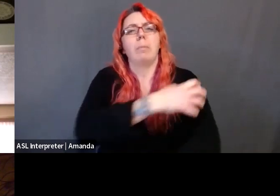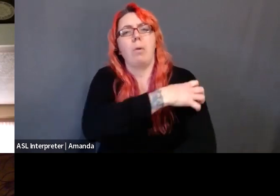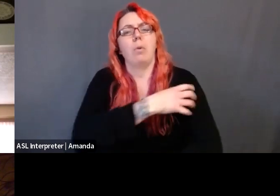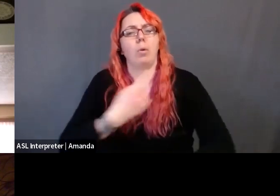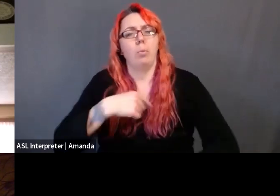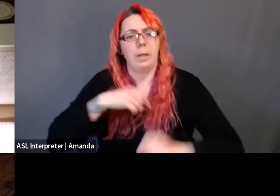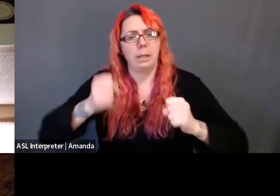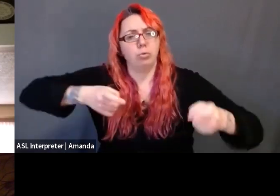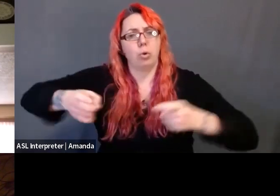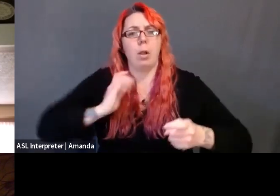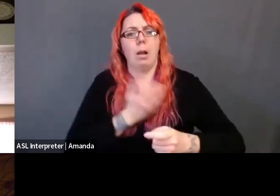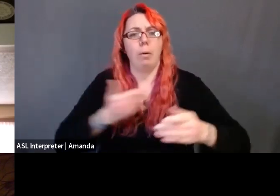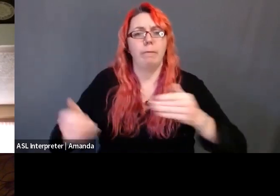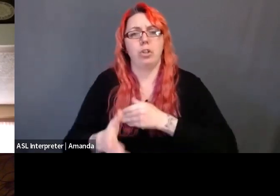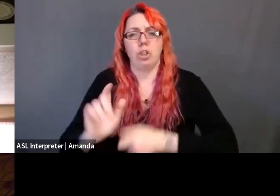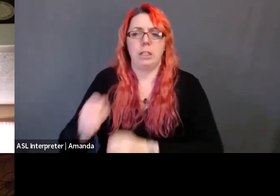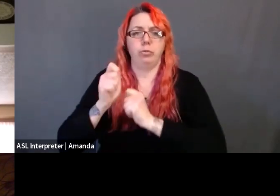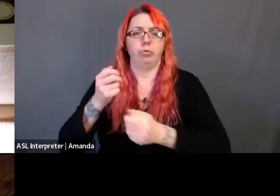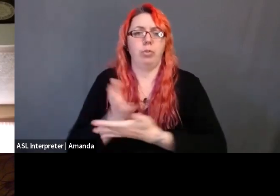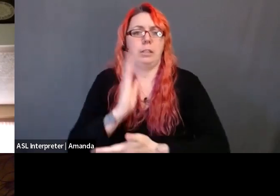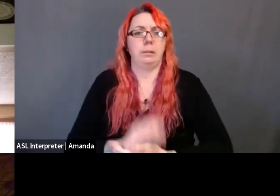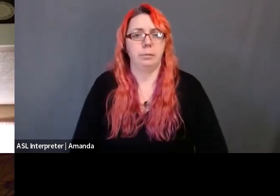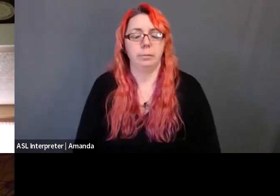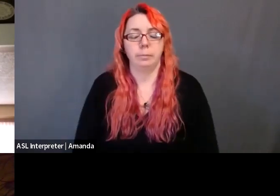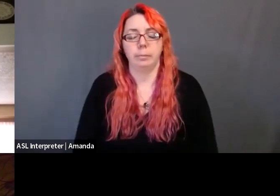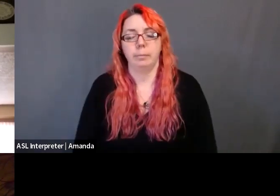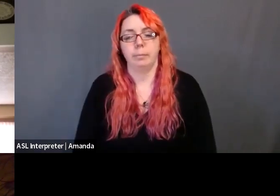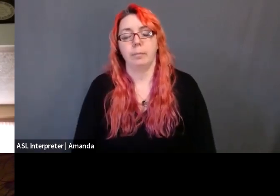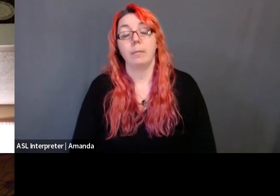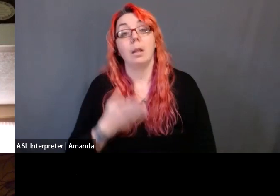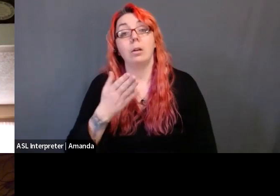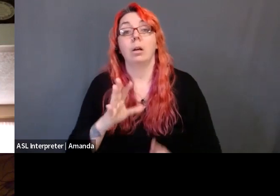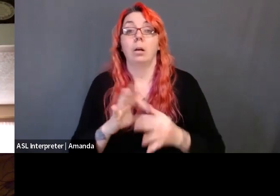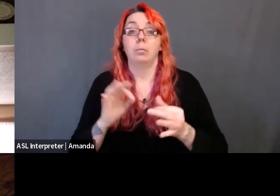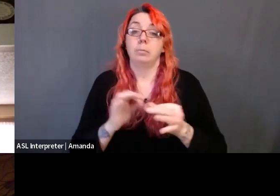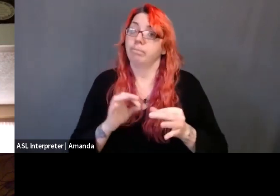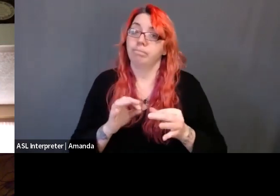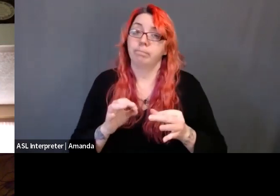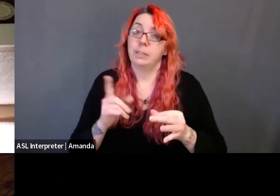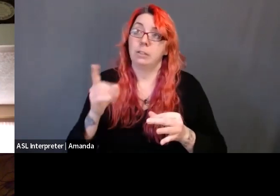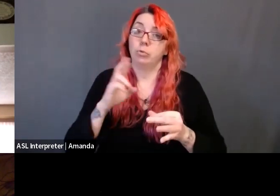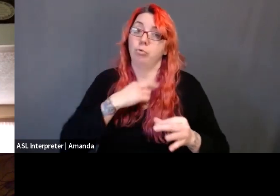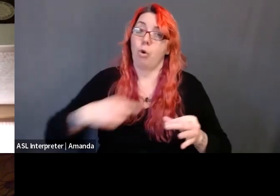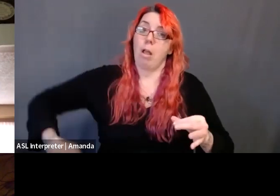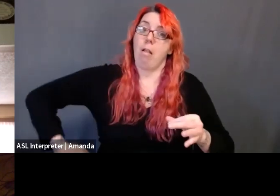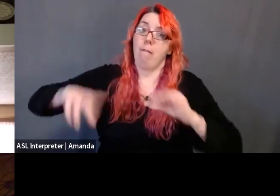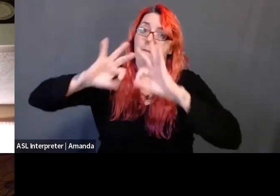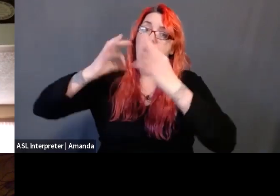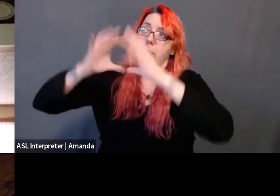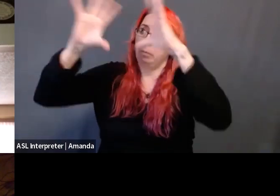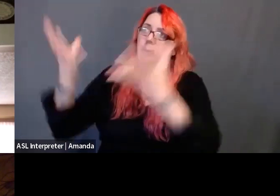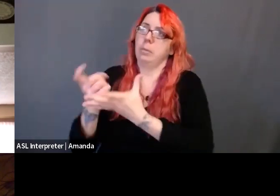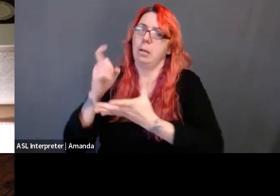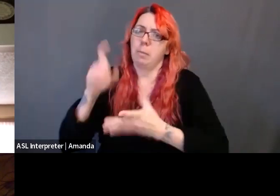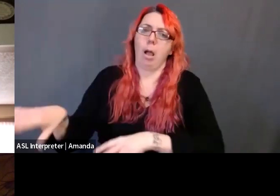Continuing her father's fight against oppression, Manuel says the royal family needs to take more action on advancing truth and reconciliation,